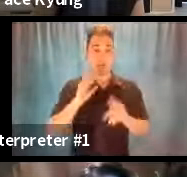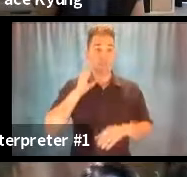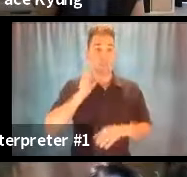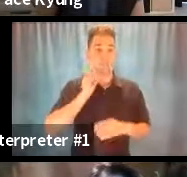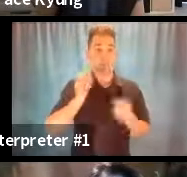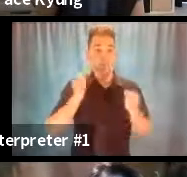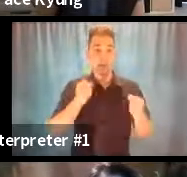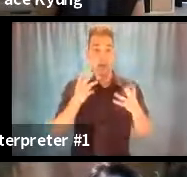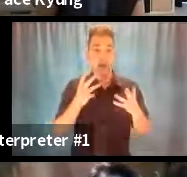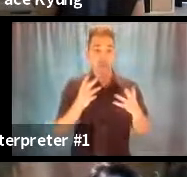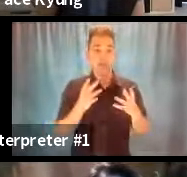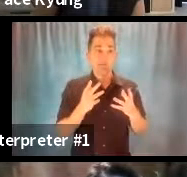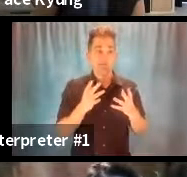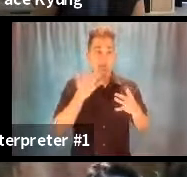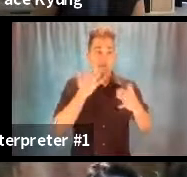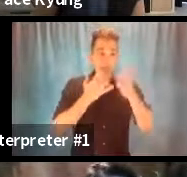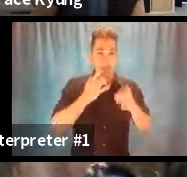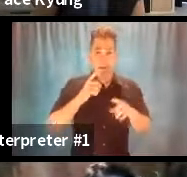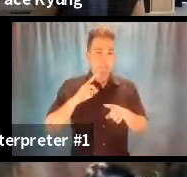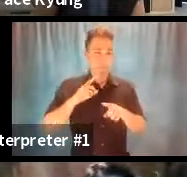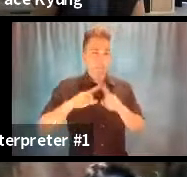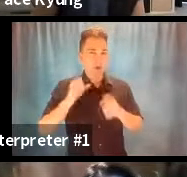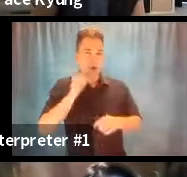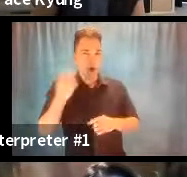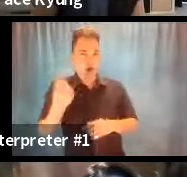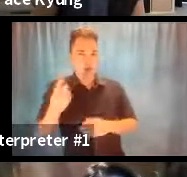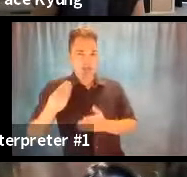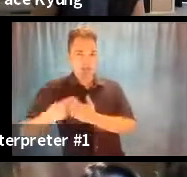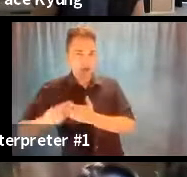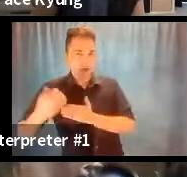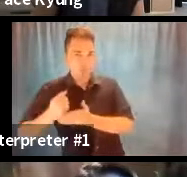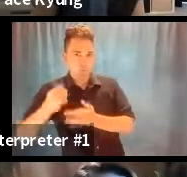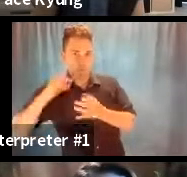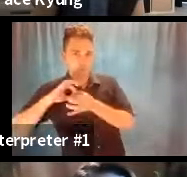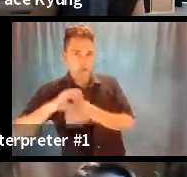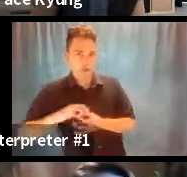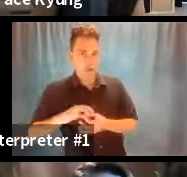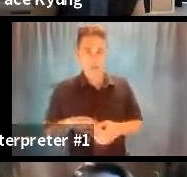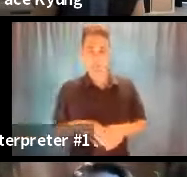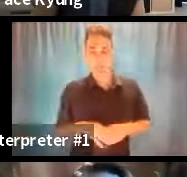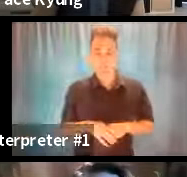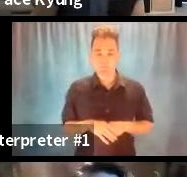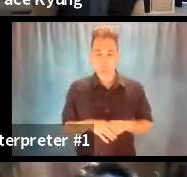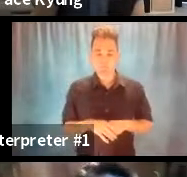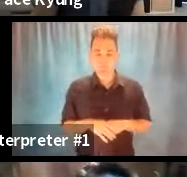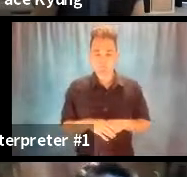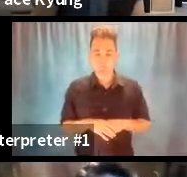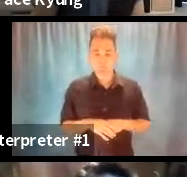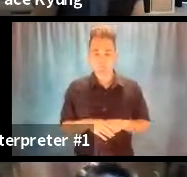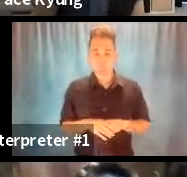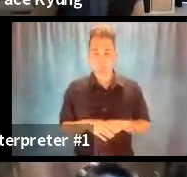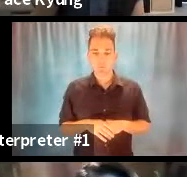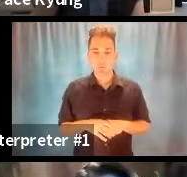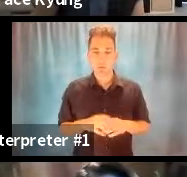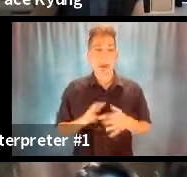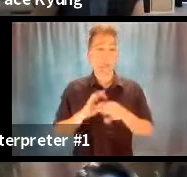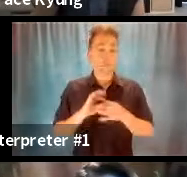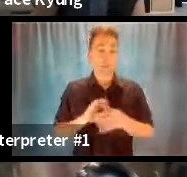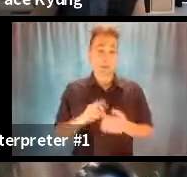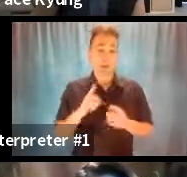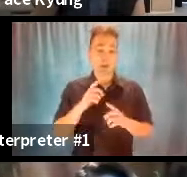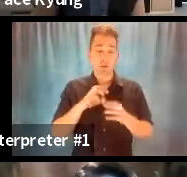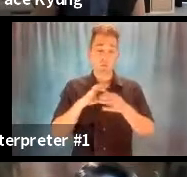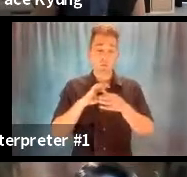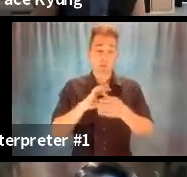in income. And sometimes it's been unclear whether, what COVID-related support they can receive, particularly related to rent, mortgage, and